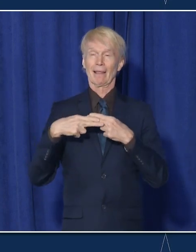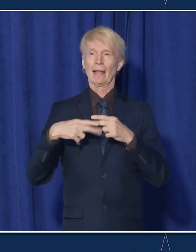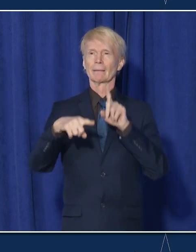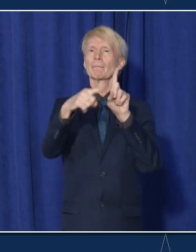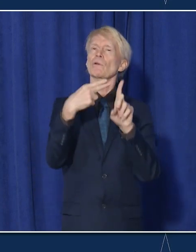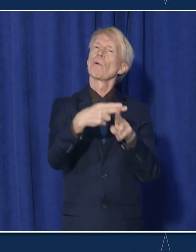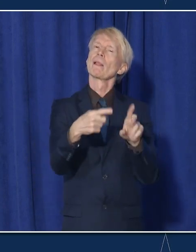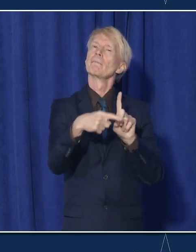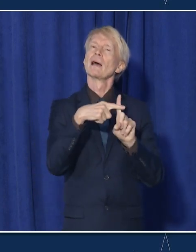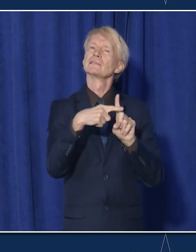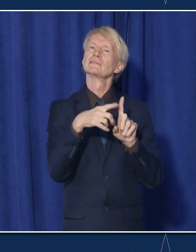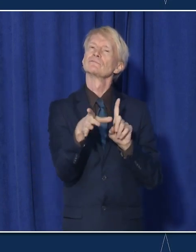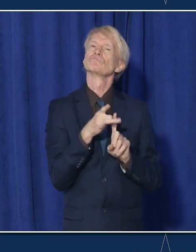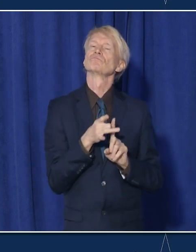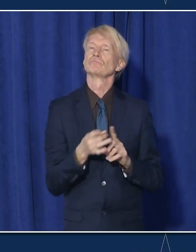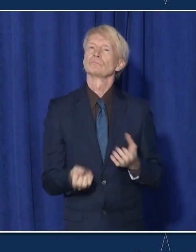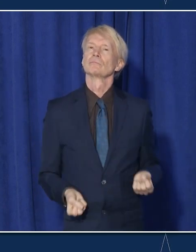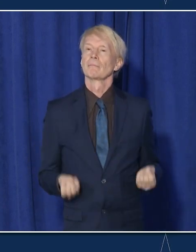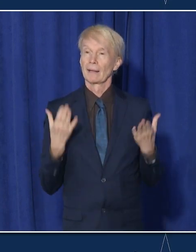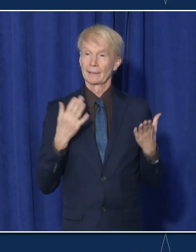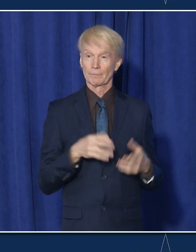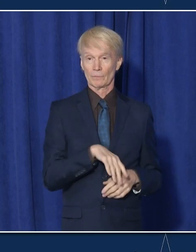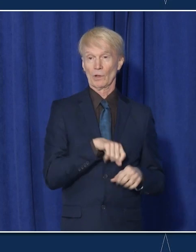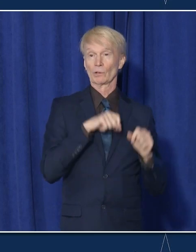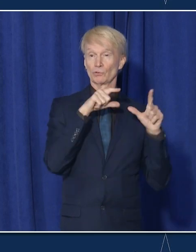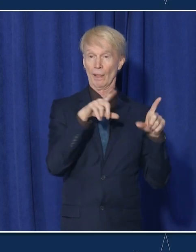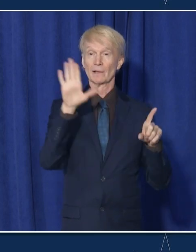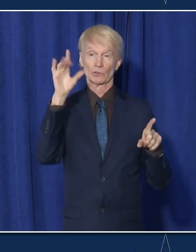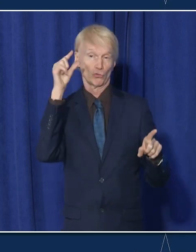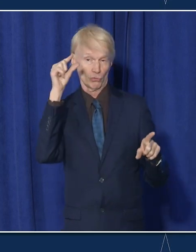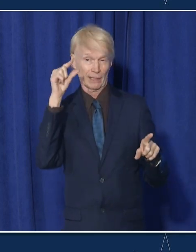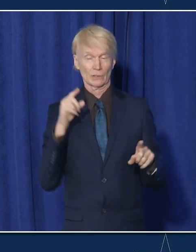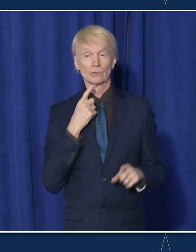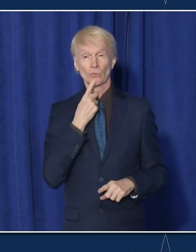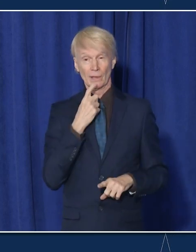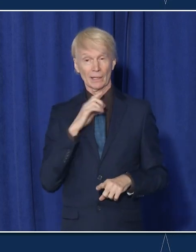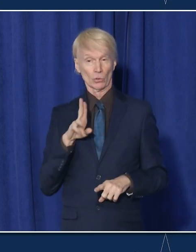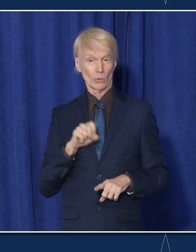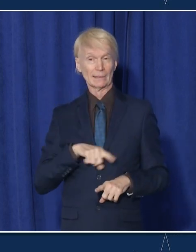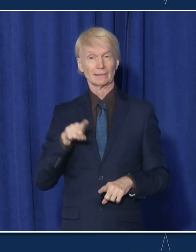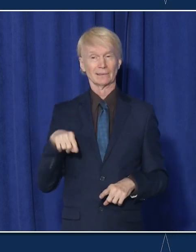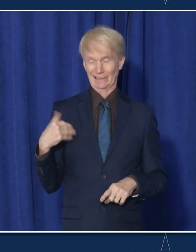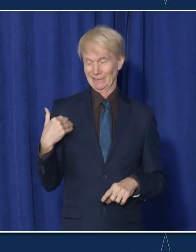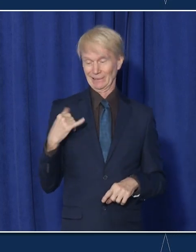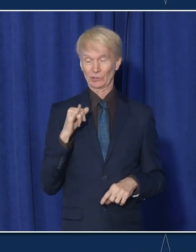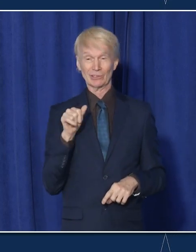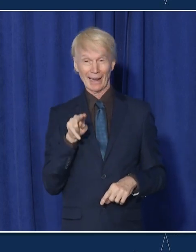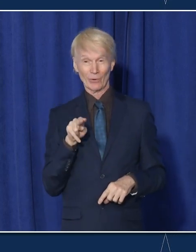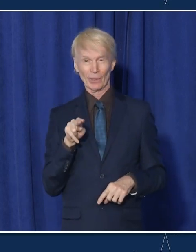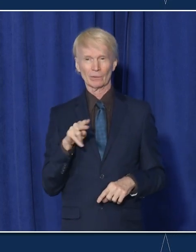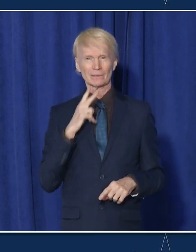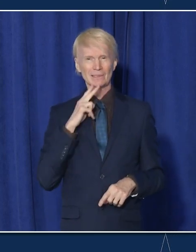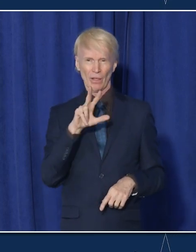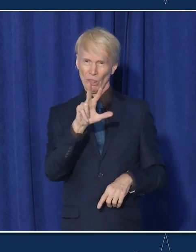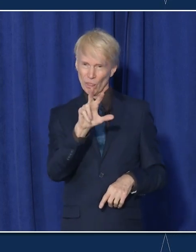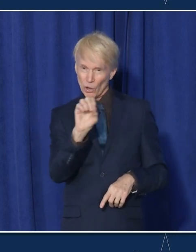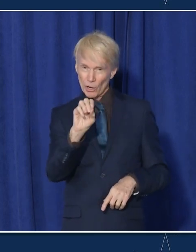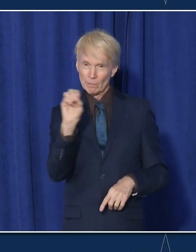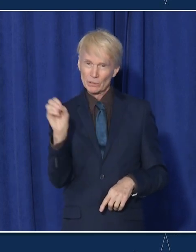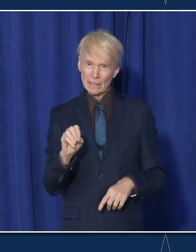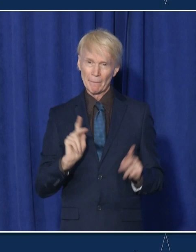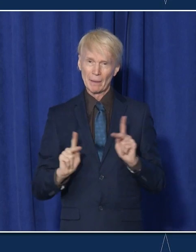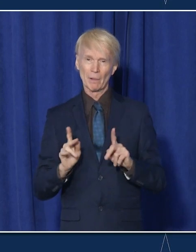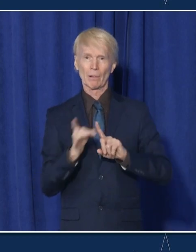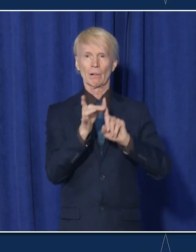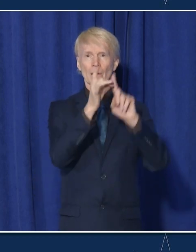this. Again, Australia in green and red in the US. At the peak in January in the US, we had a 30% positivity.